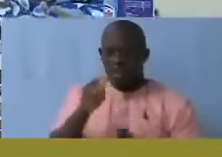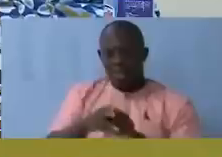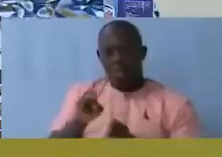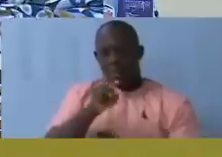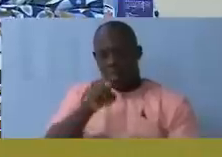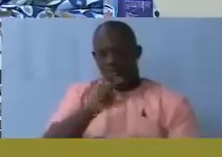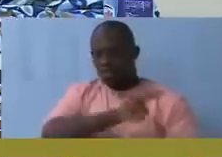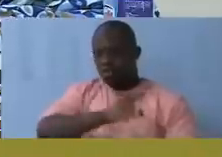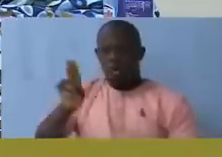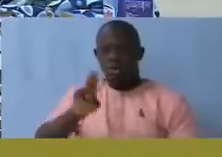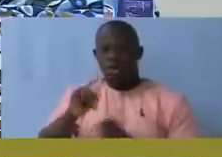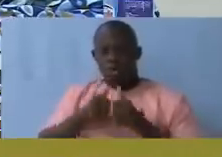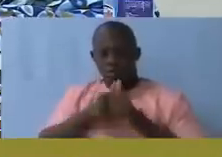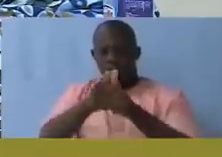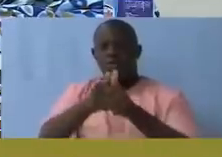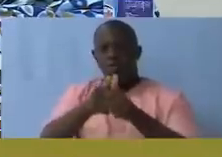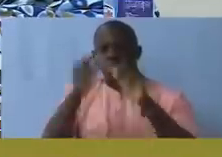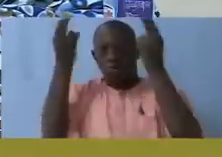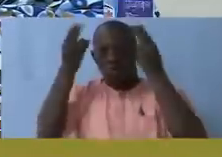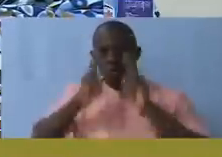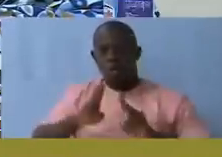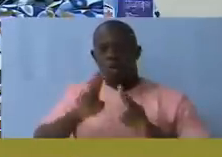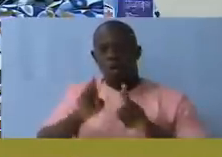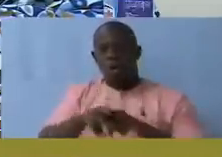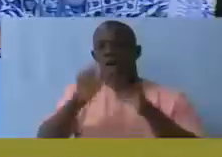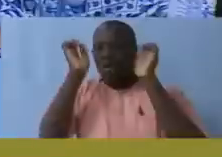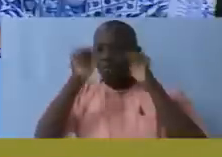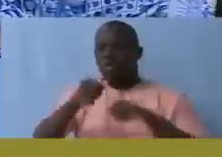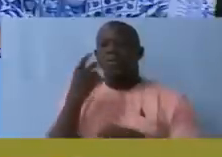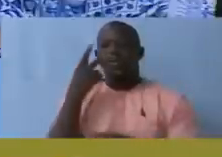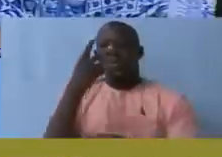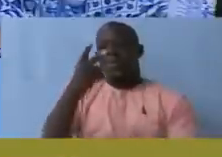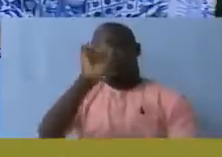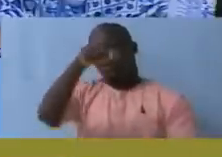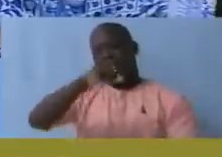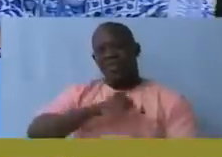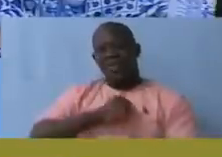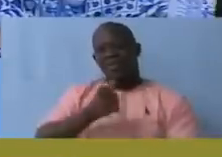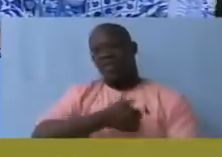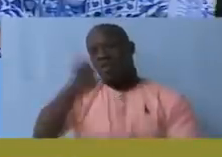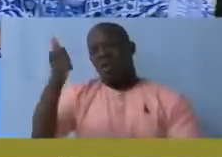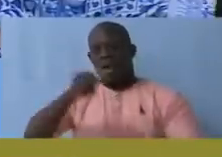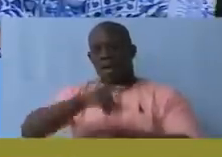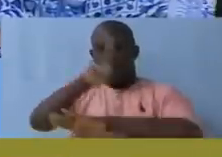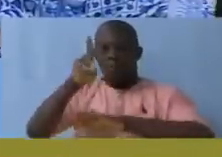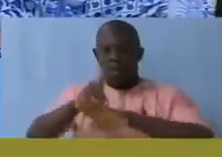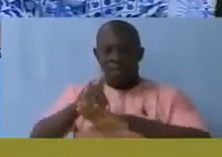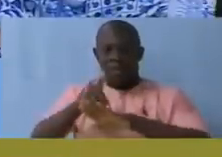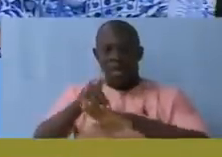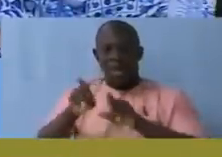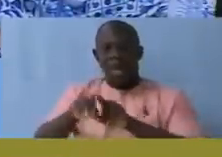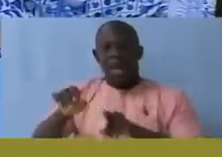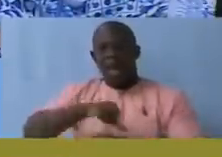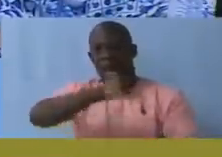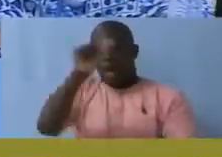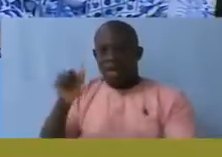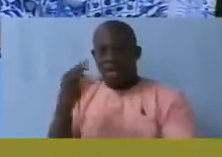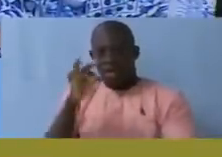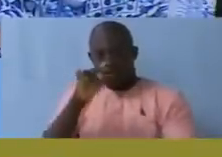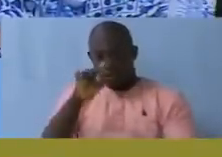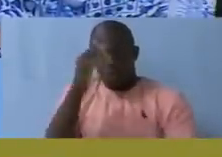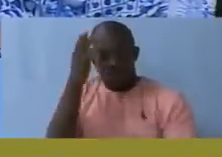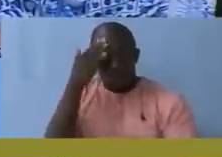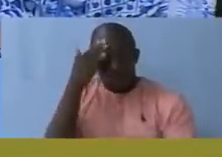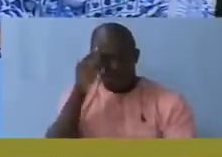line with the law, you might end up seeing yourself somewhere else. And if you know that, I think